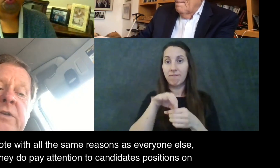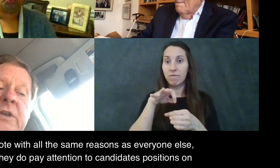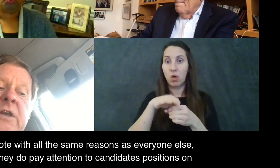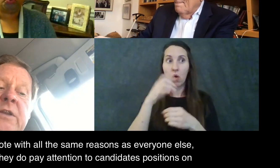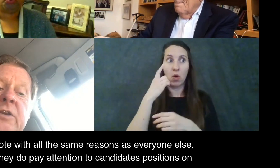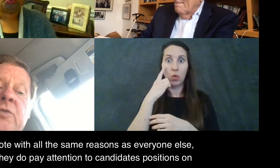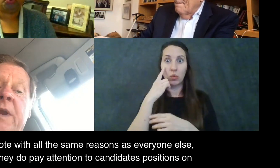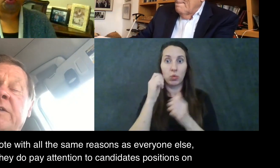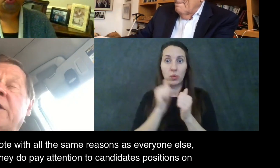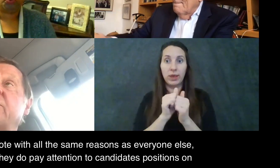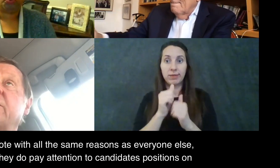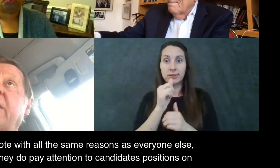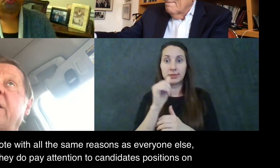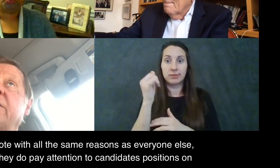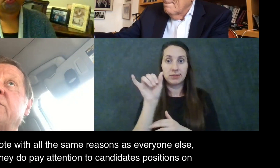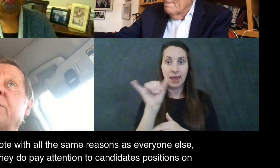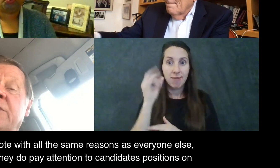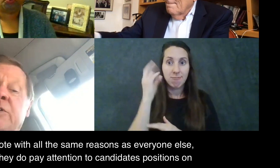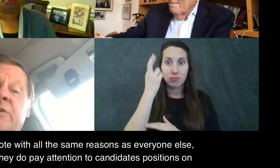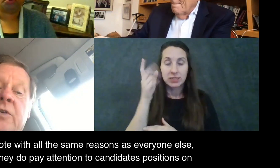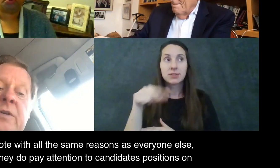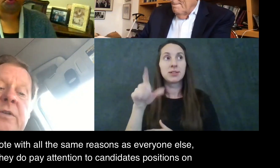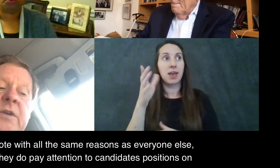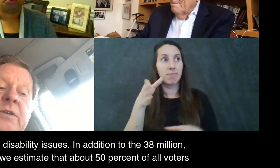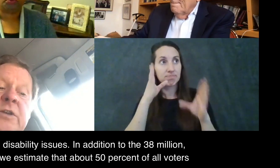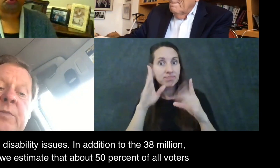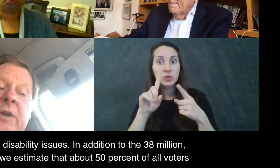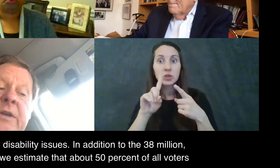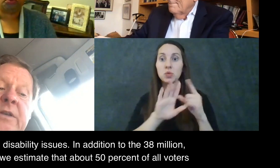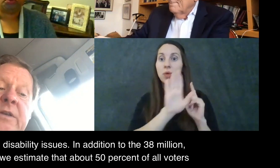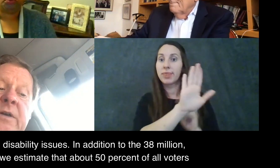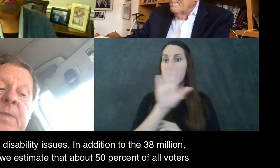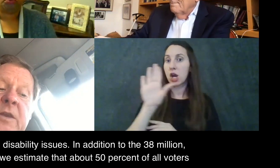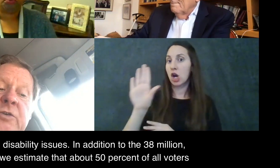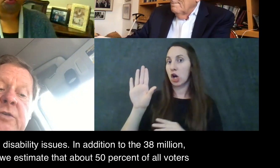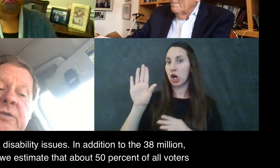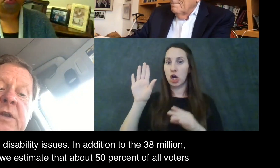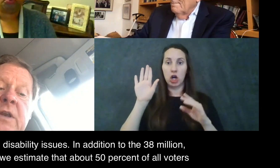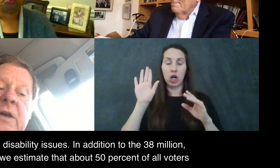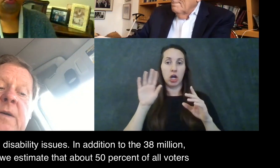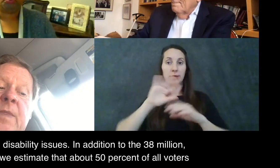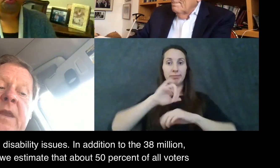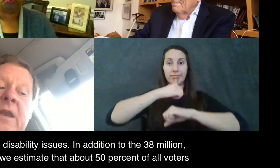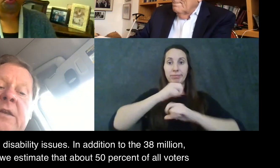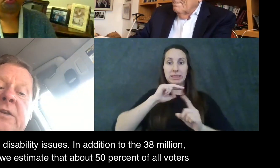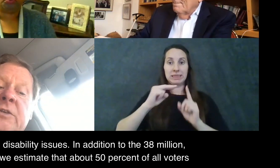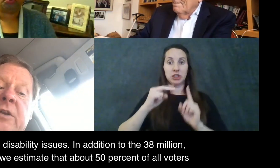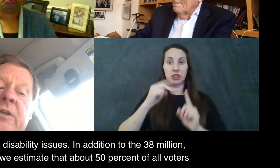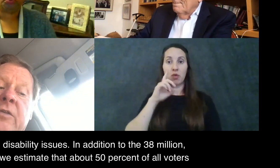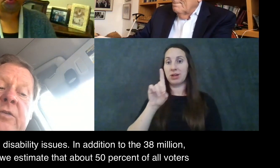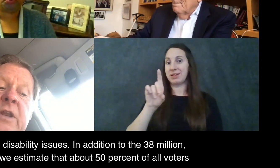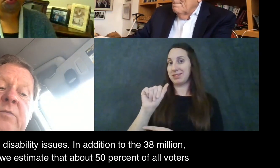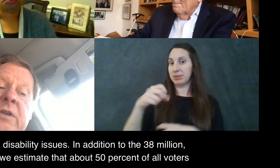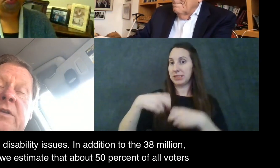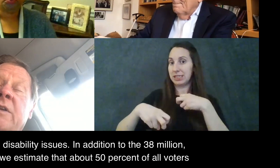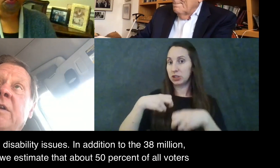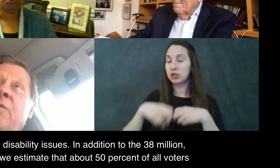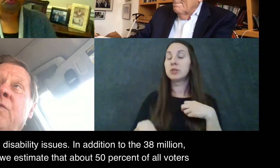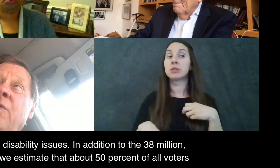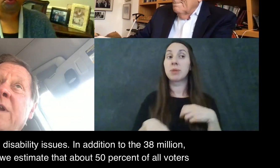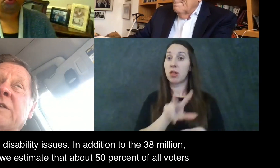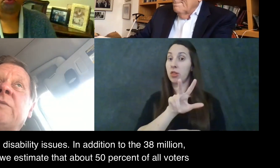everyone else, they do pay attention to candidates' positions on disability issues. In addition to the 38